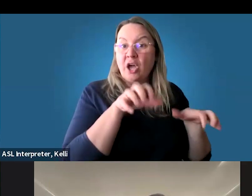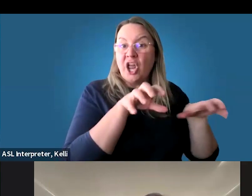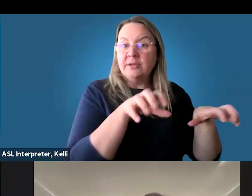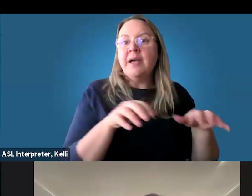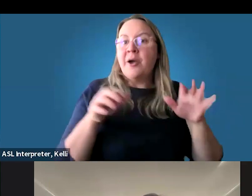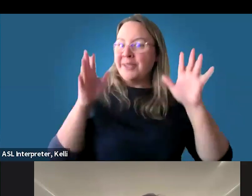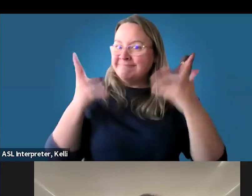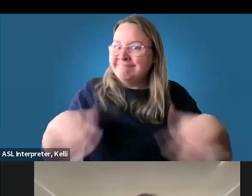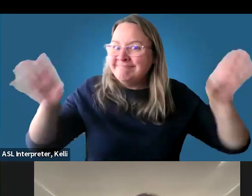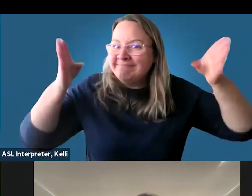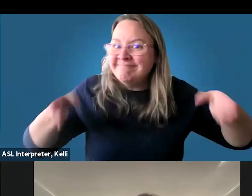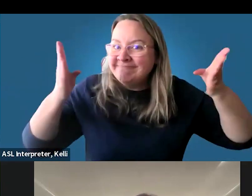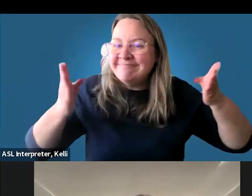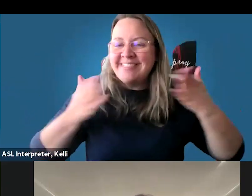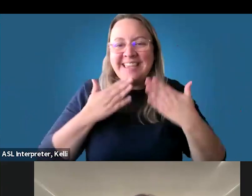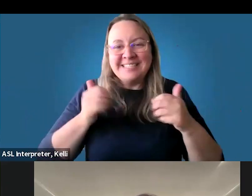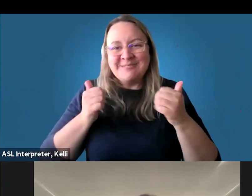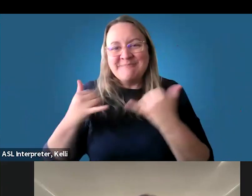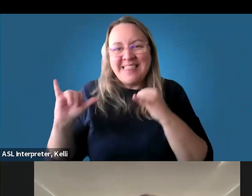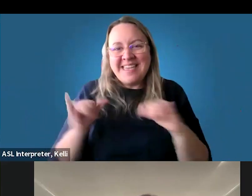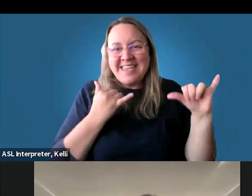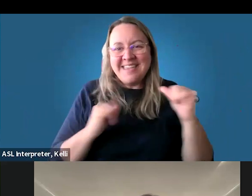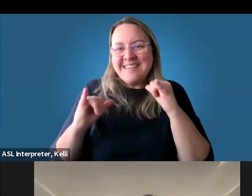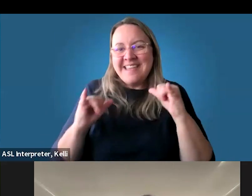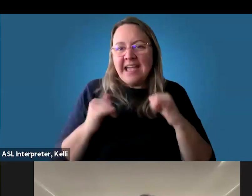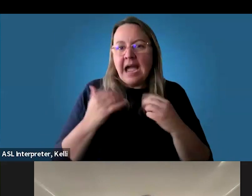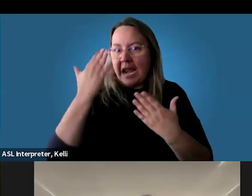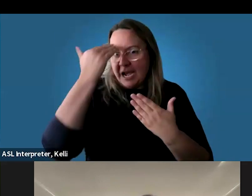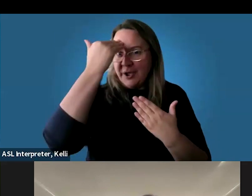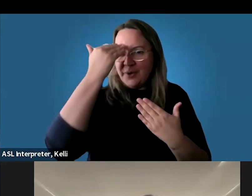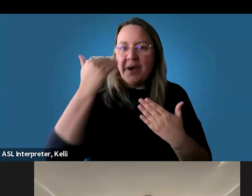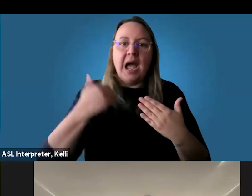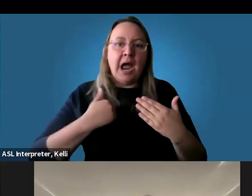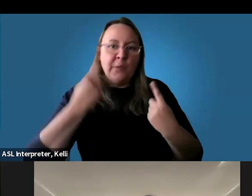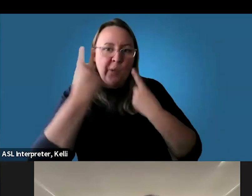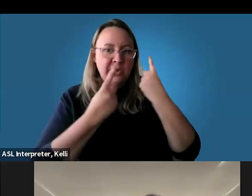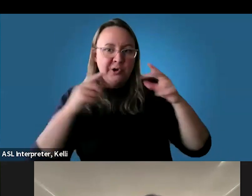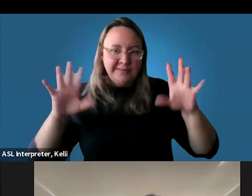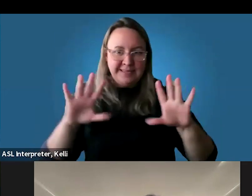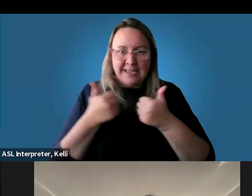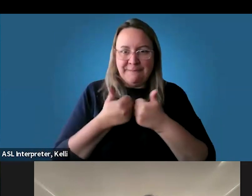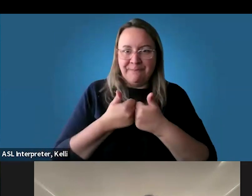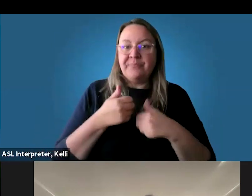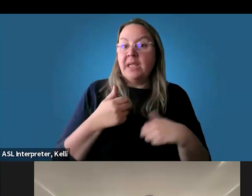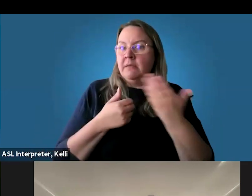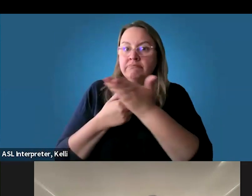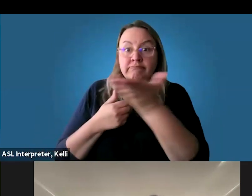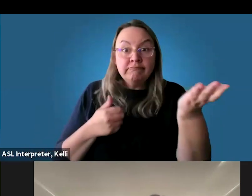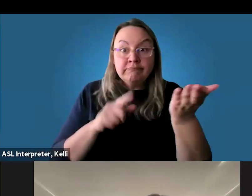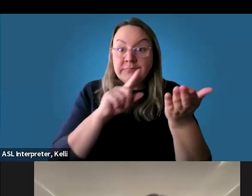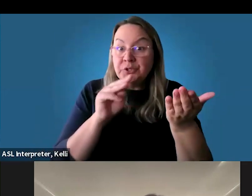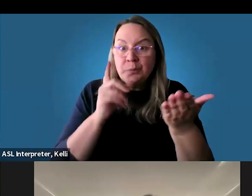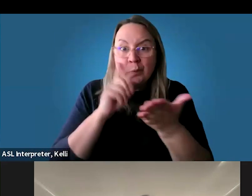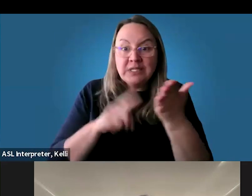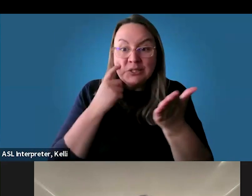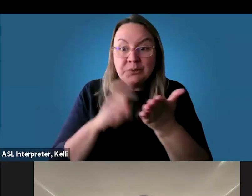Great job, Sean and Tristan. Thanks for playing I Know and I Wonder. All right. Folks on Zoom, did you notice any